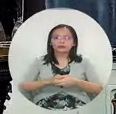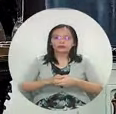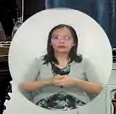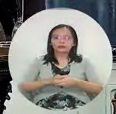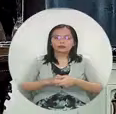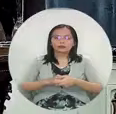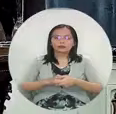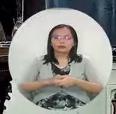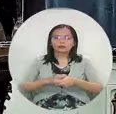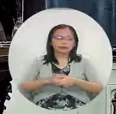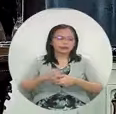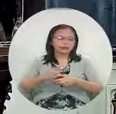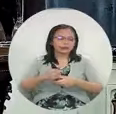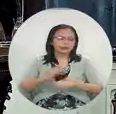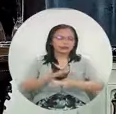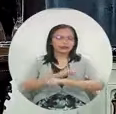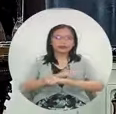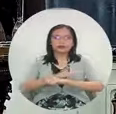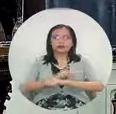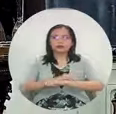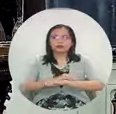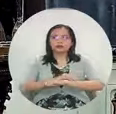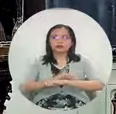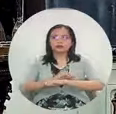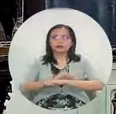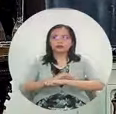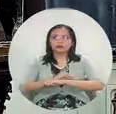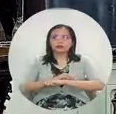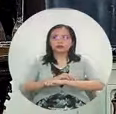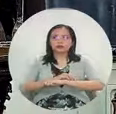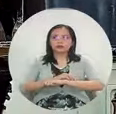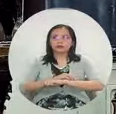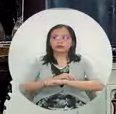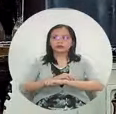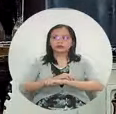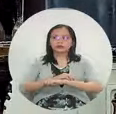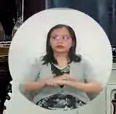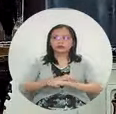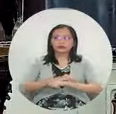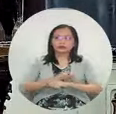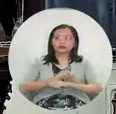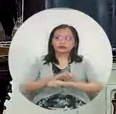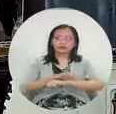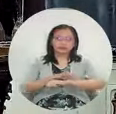Kiningin mo unod, kung pasagdan eh, di ka mabasa sa Biblia, mabakslide ka, baili dayon.